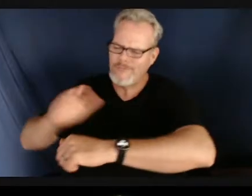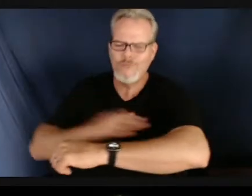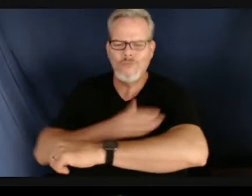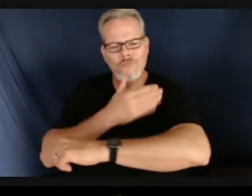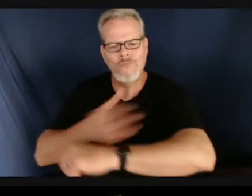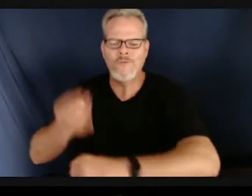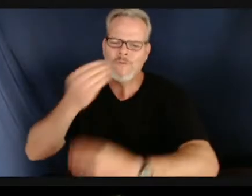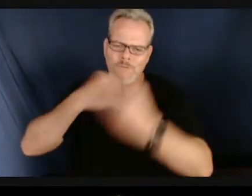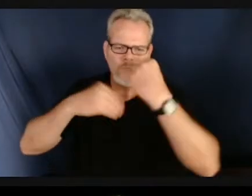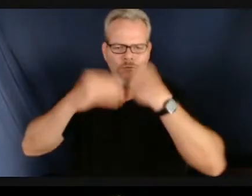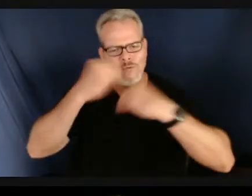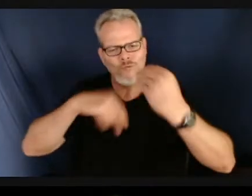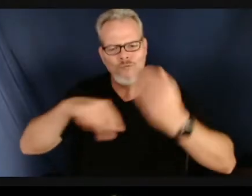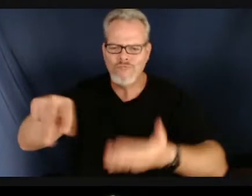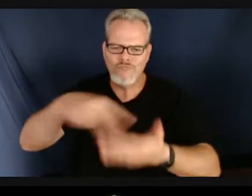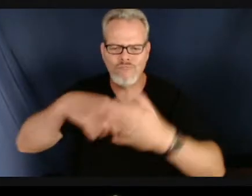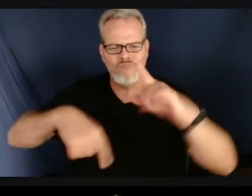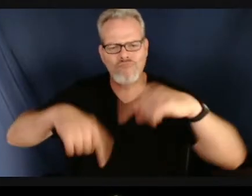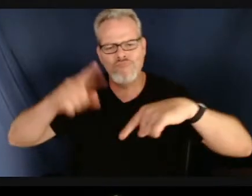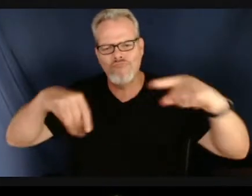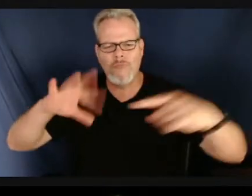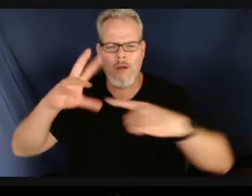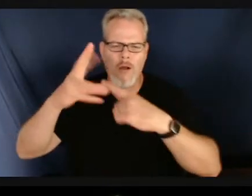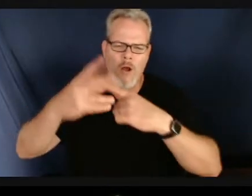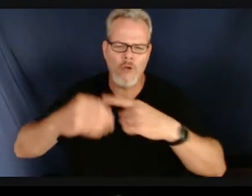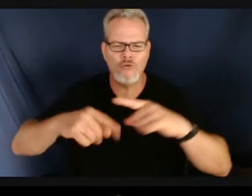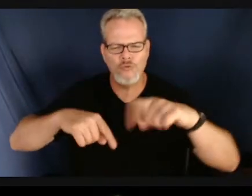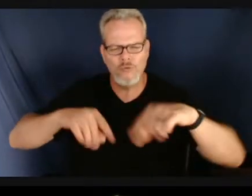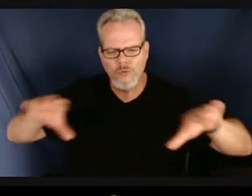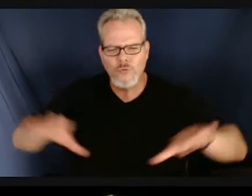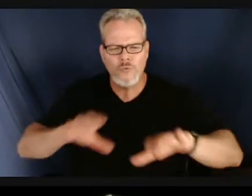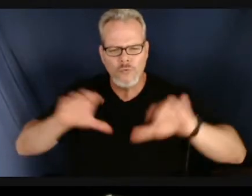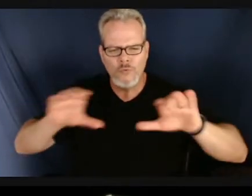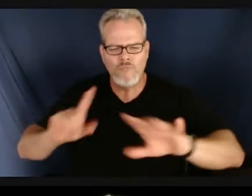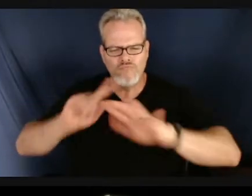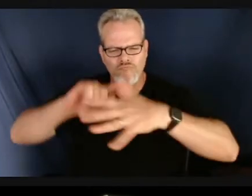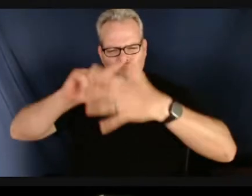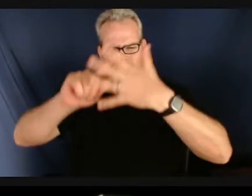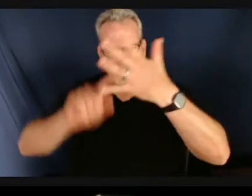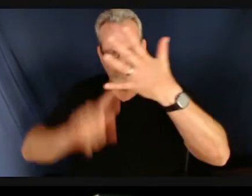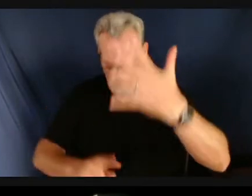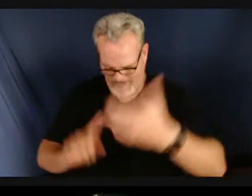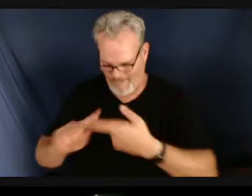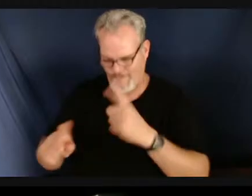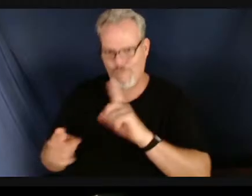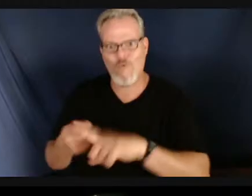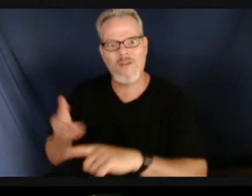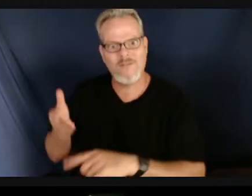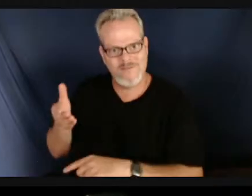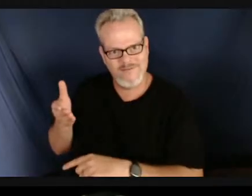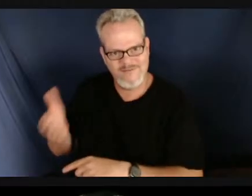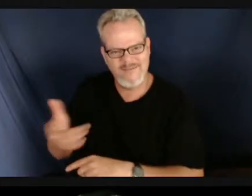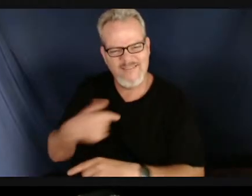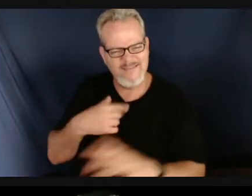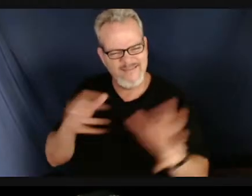and we have a bunch of friends that are going to be in attendance there. So encourage you to go check that one